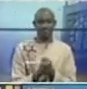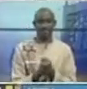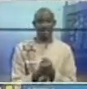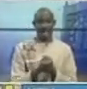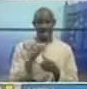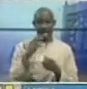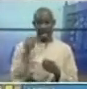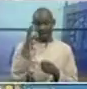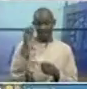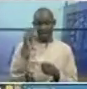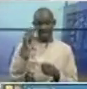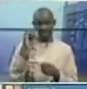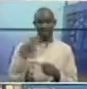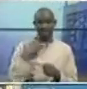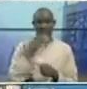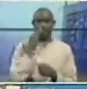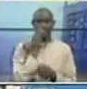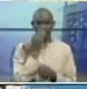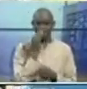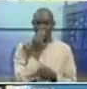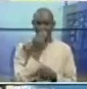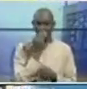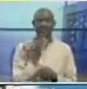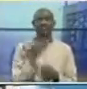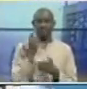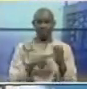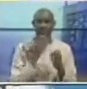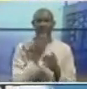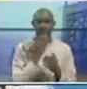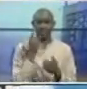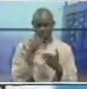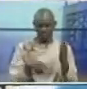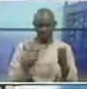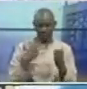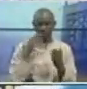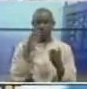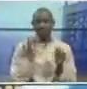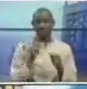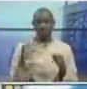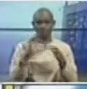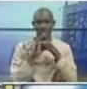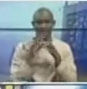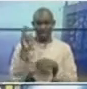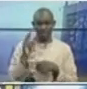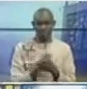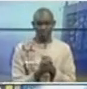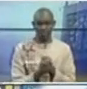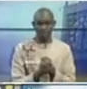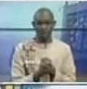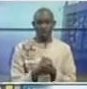Amani coalition leader Musalia Mudavadi also drummed up support for Kombo, promising to unite the region. Honorable